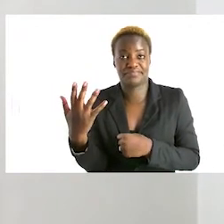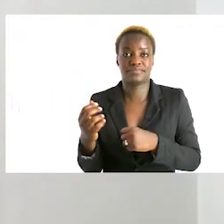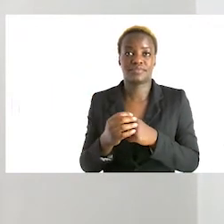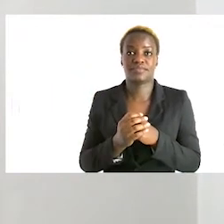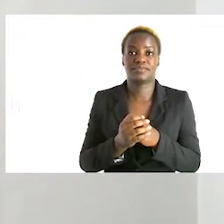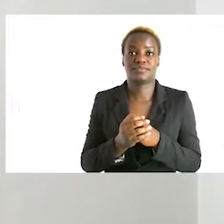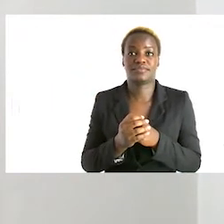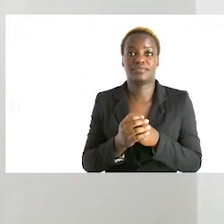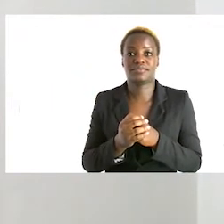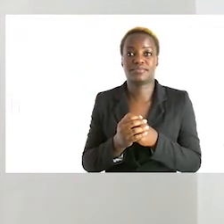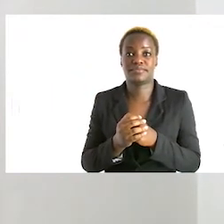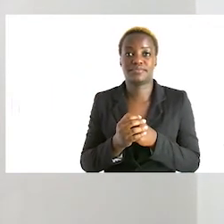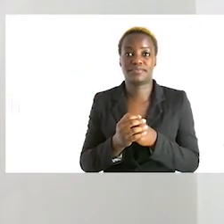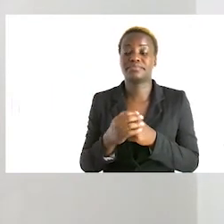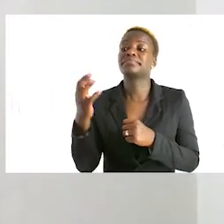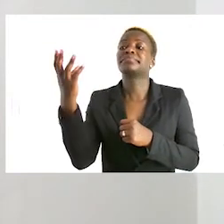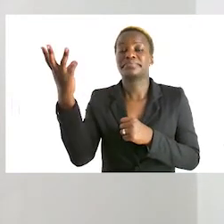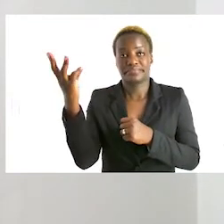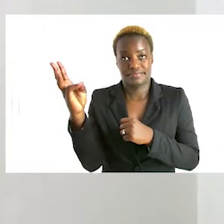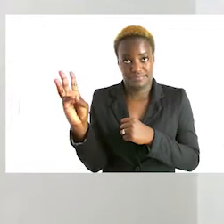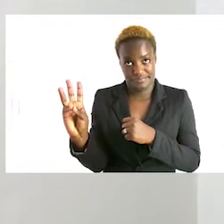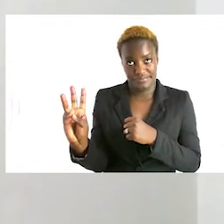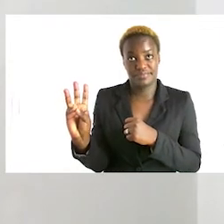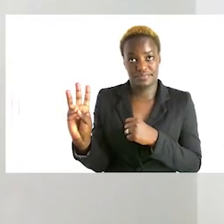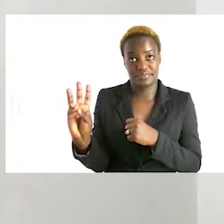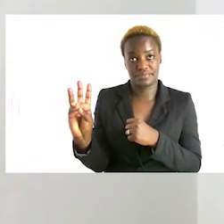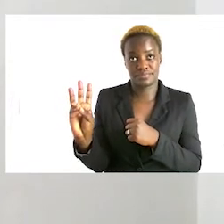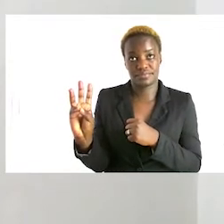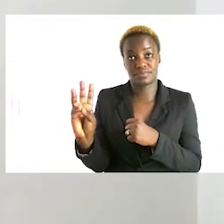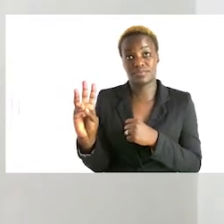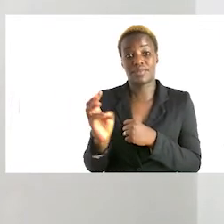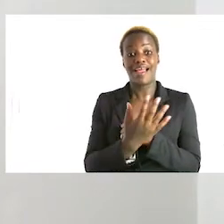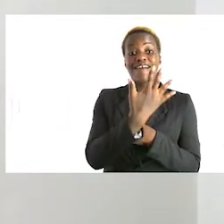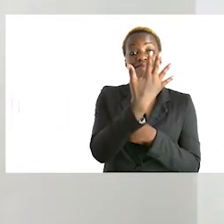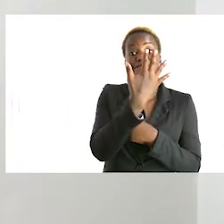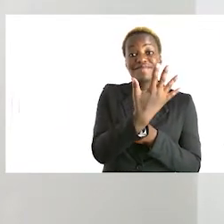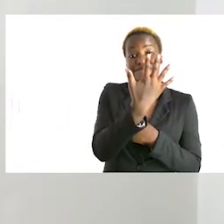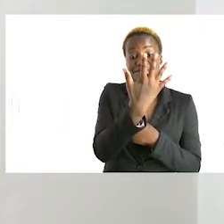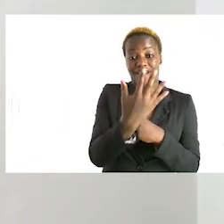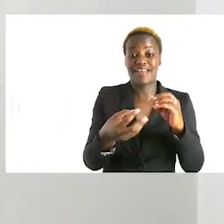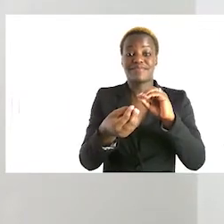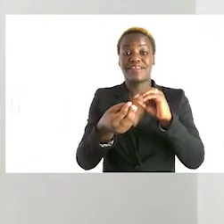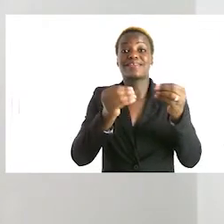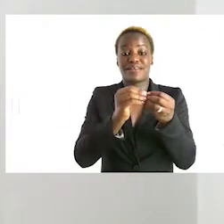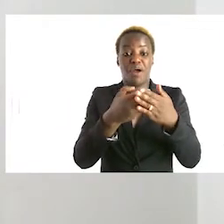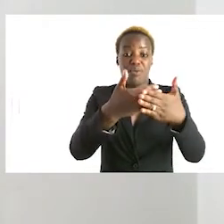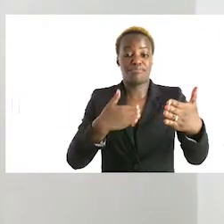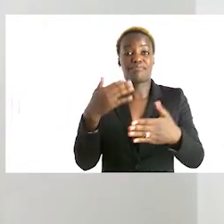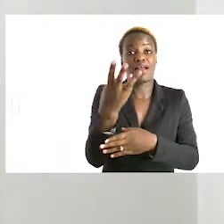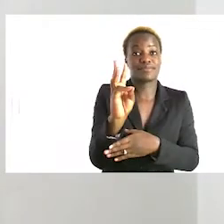wrong place. And then the 6. So we have 5 numbers before 6.